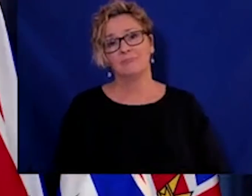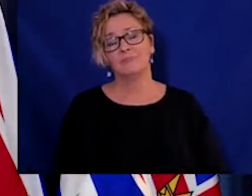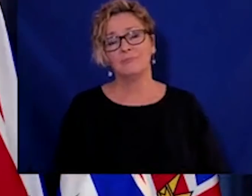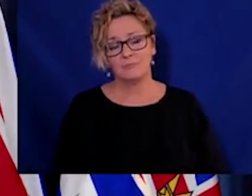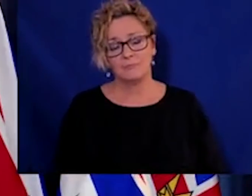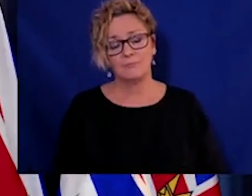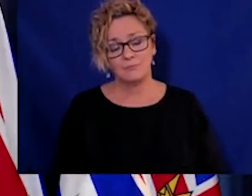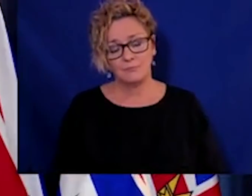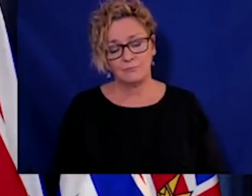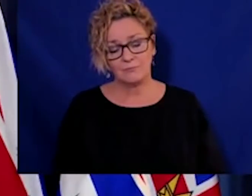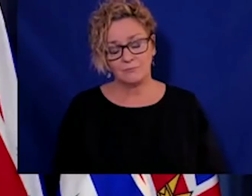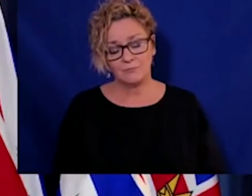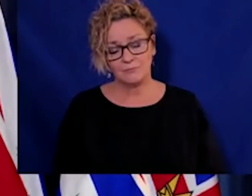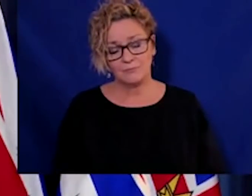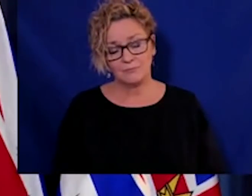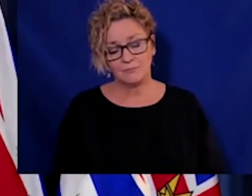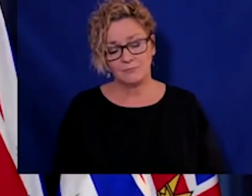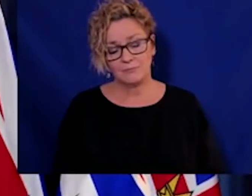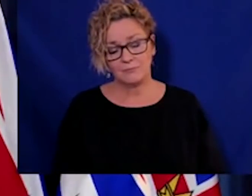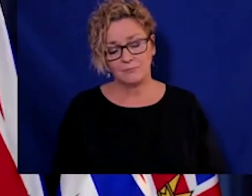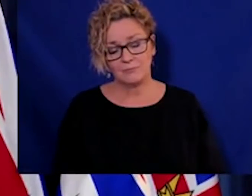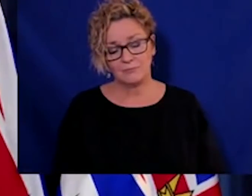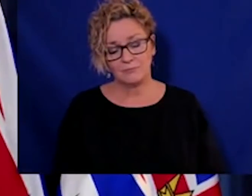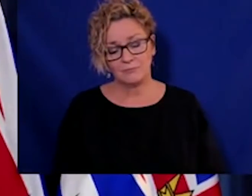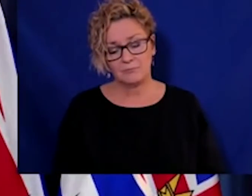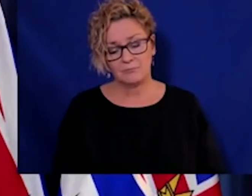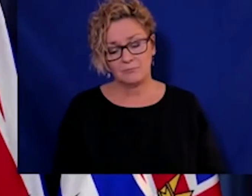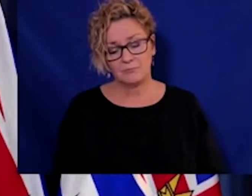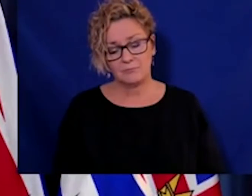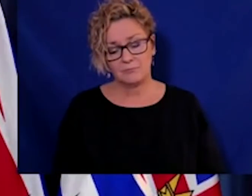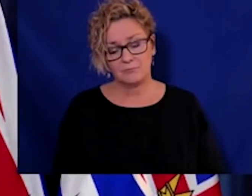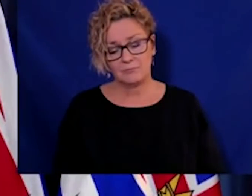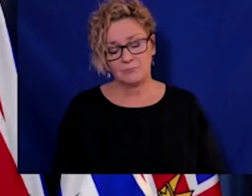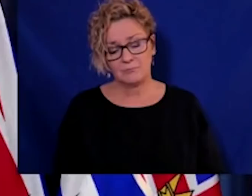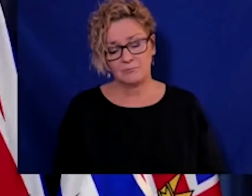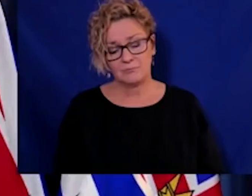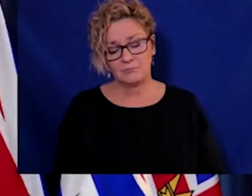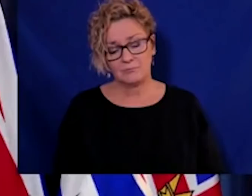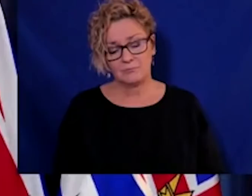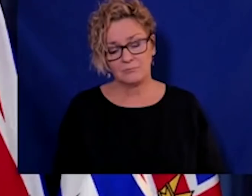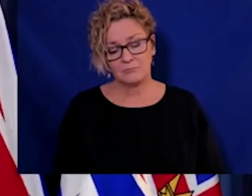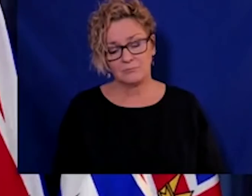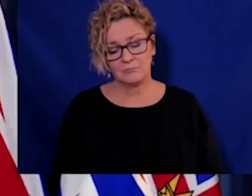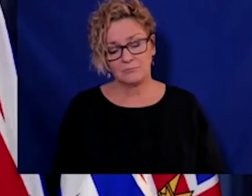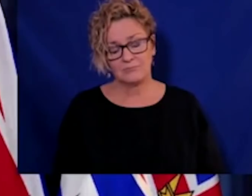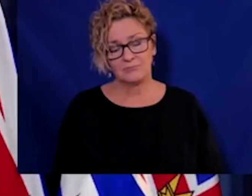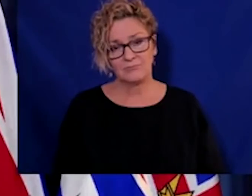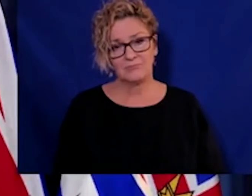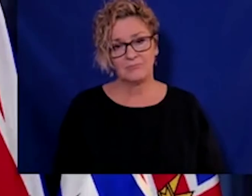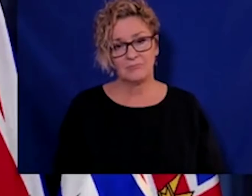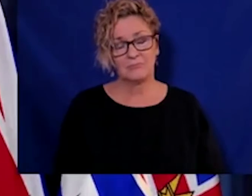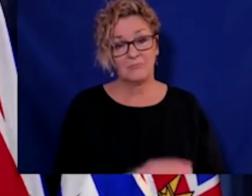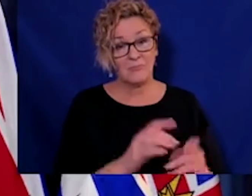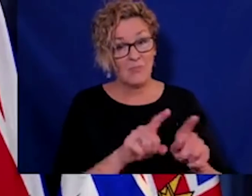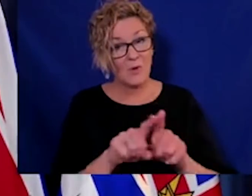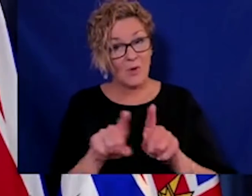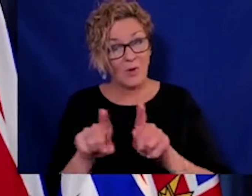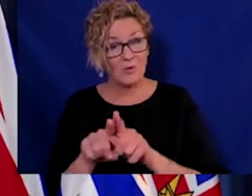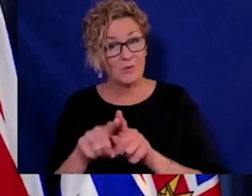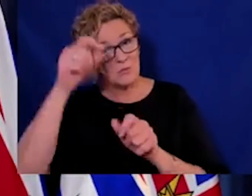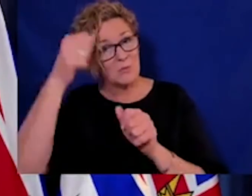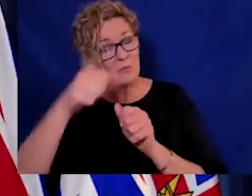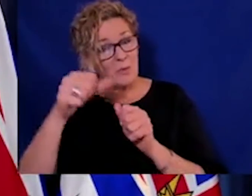BC. The coroner, of course, reported today 162 people lost their lives due to